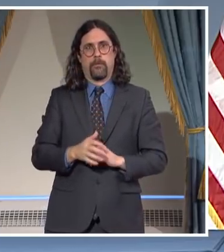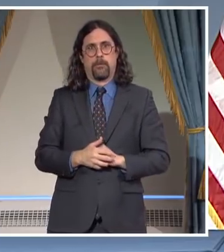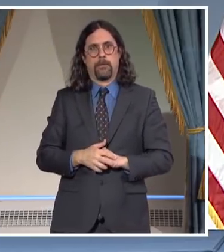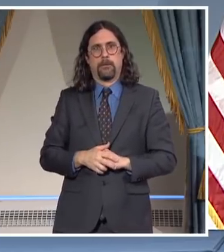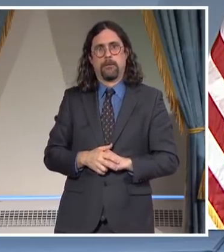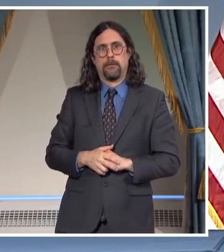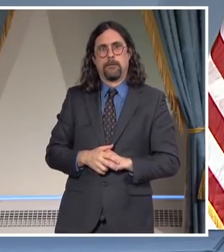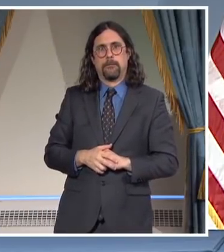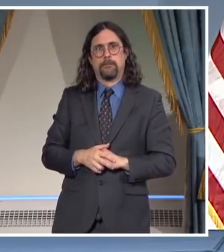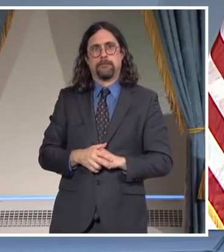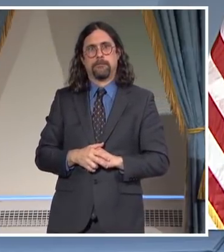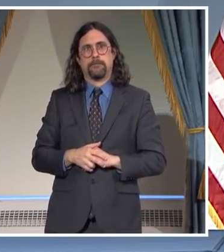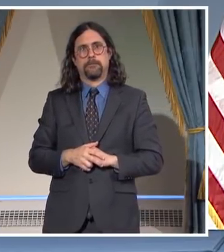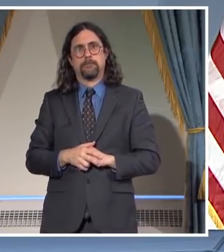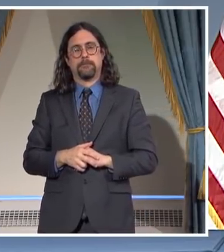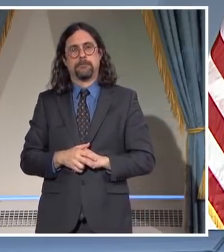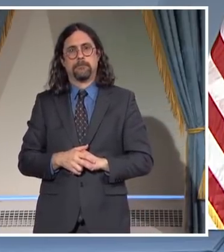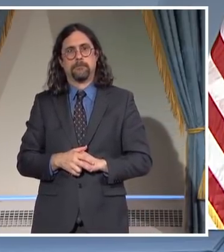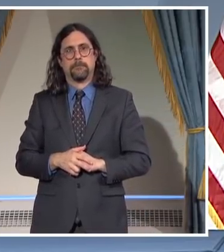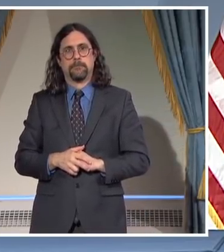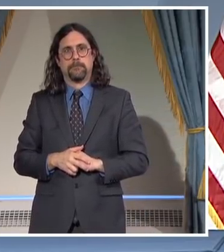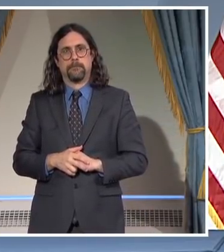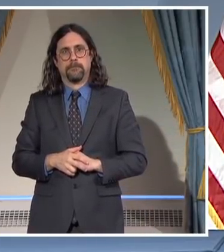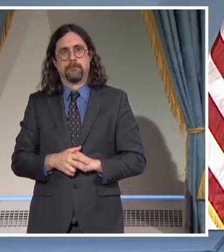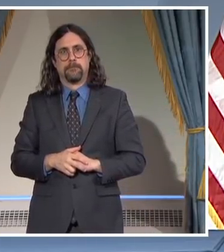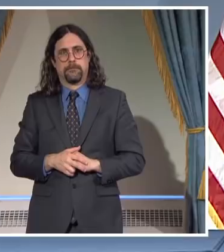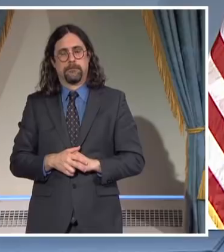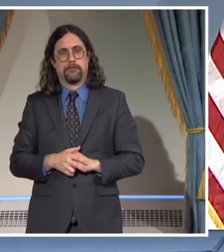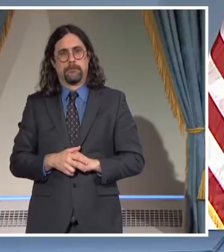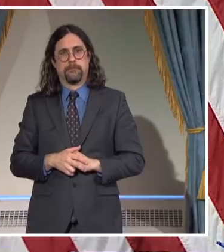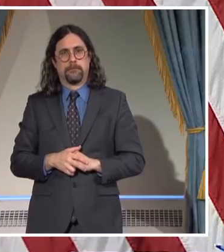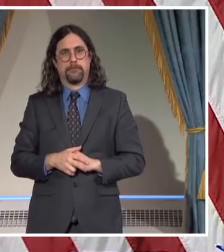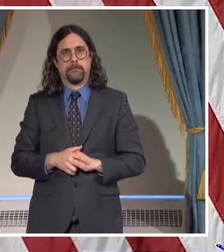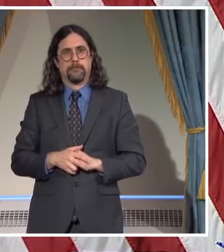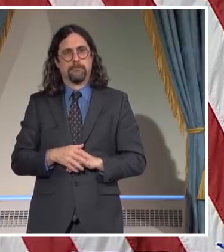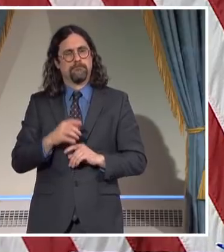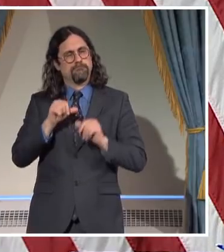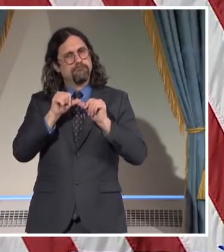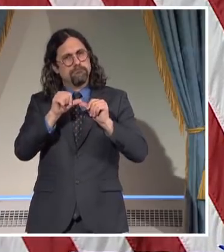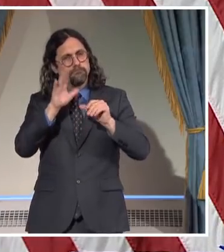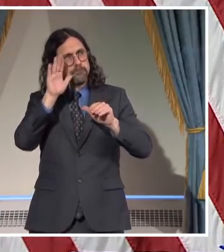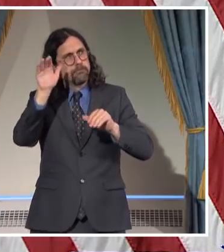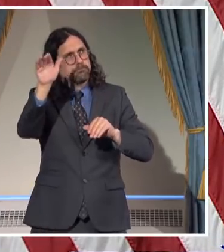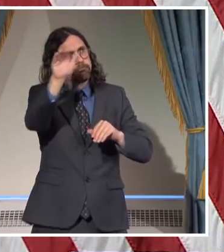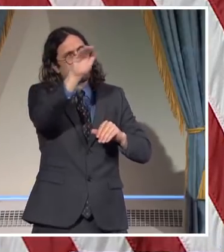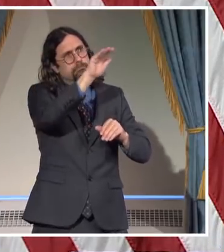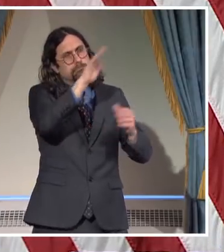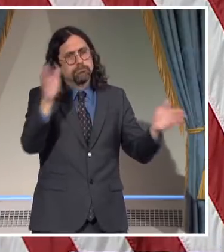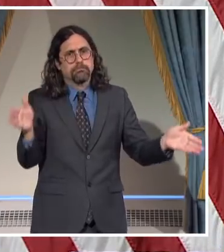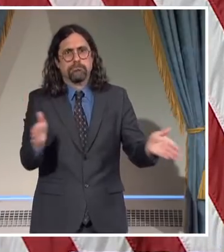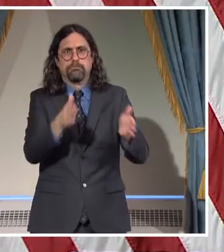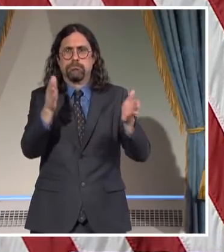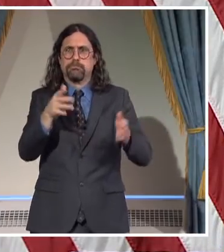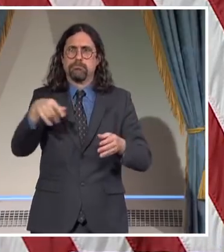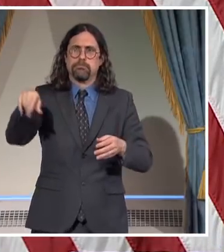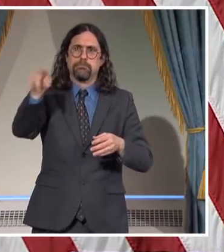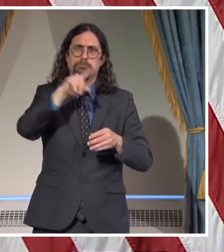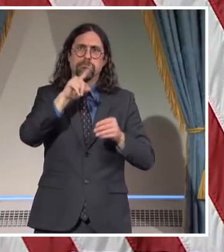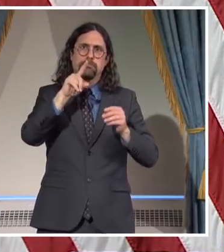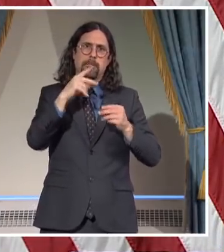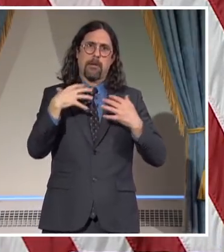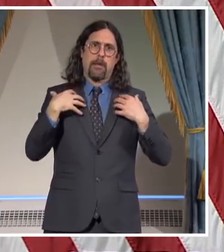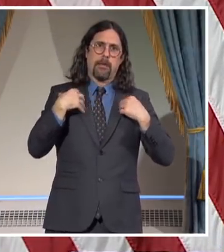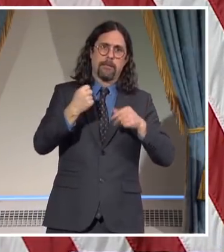that 40,000 student capacity number. Let me add to that, Rima, that we understand this is an